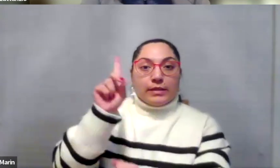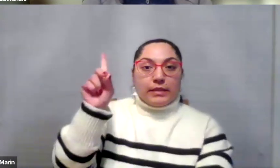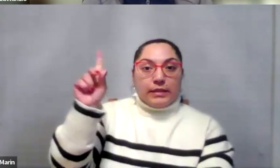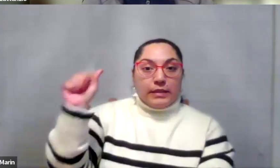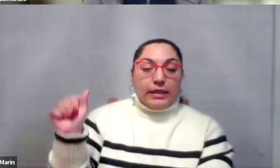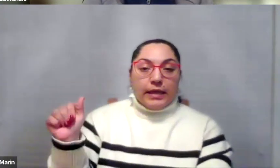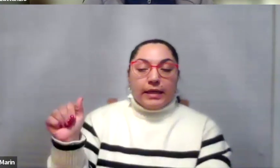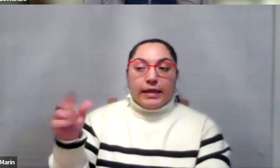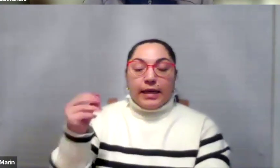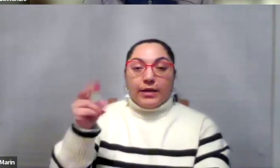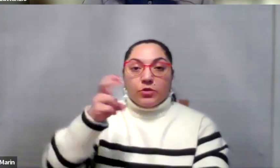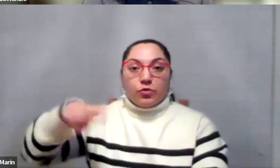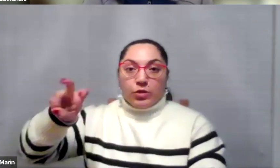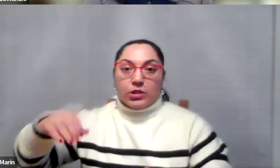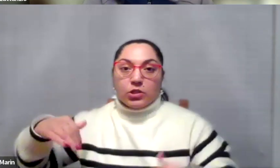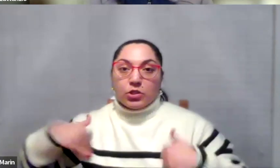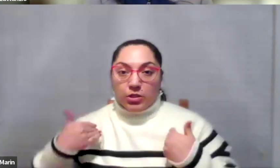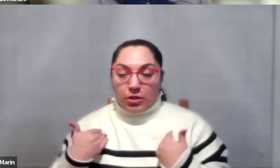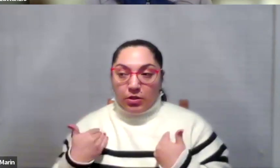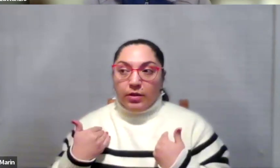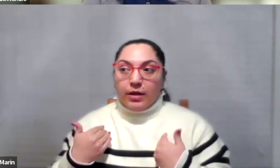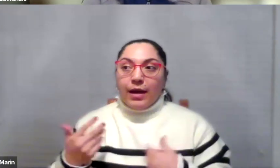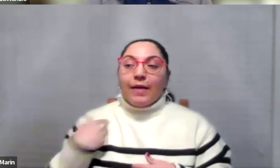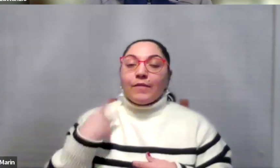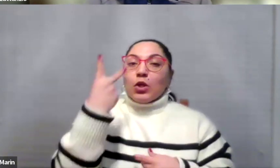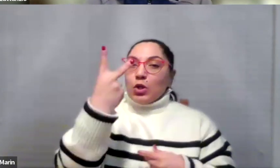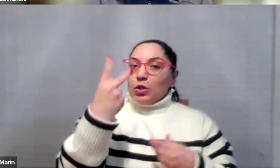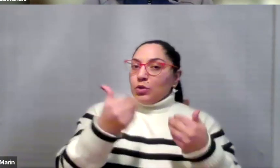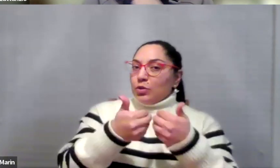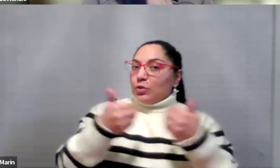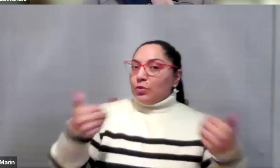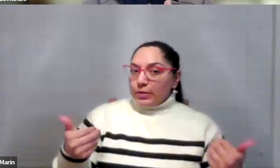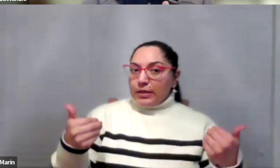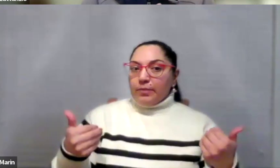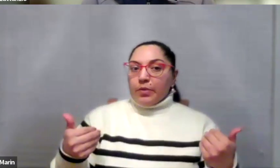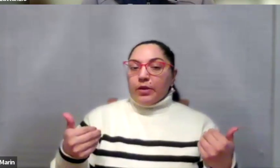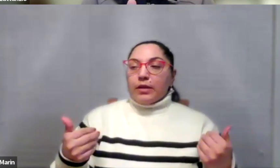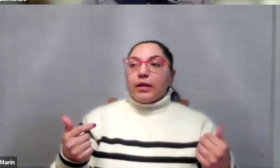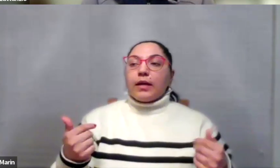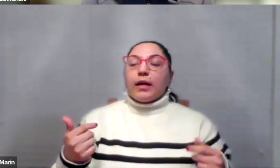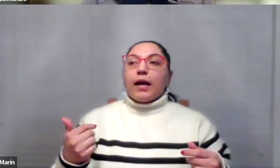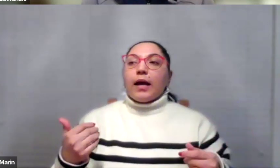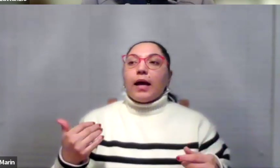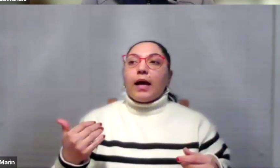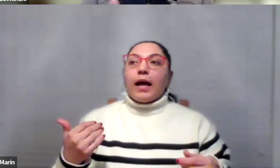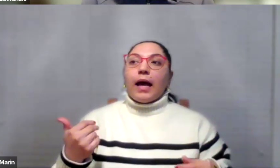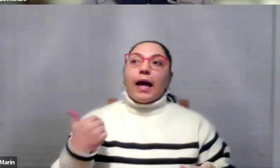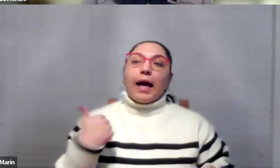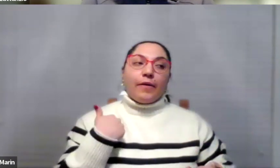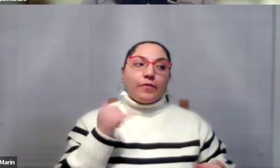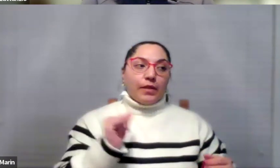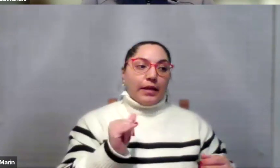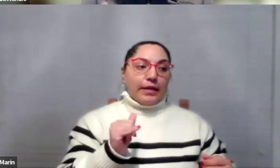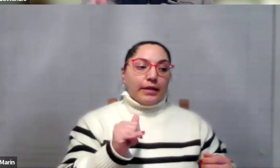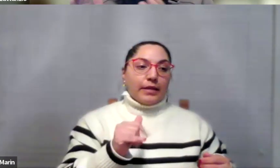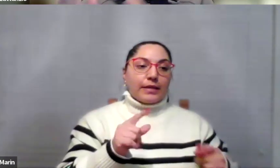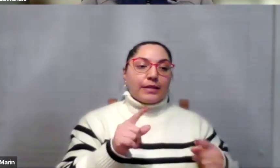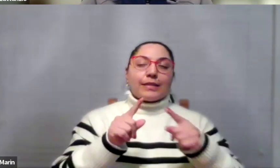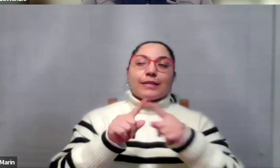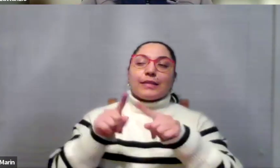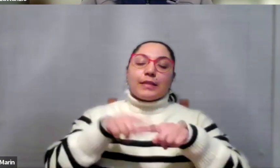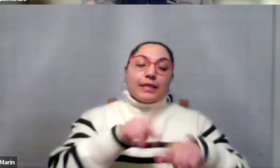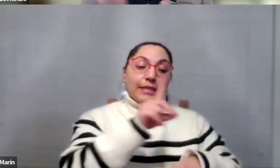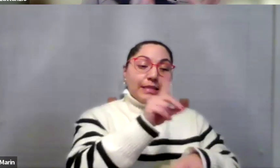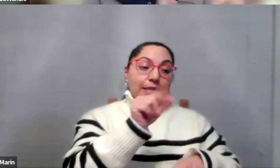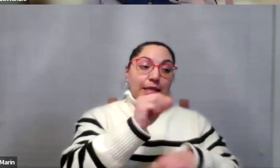And so they are two separate worlds because they really do serve, the service, the delivery of service is very different in the